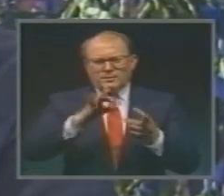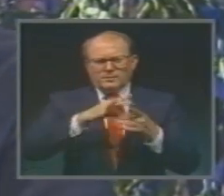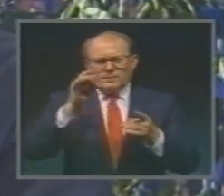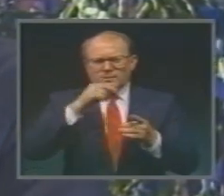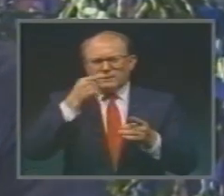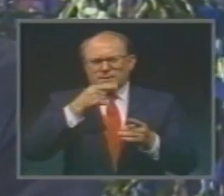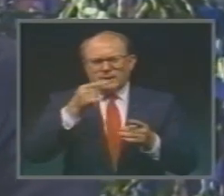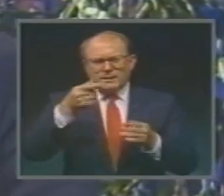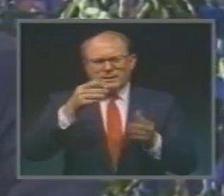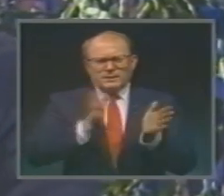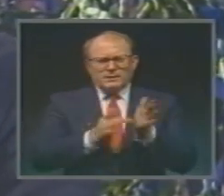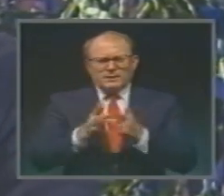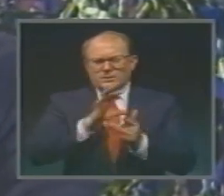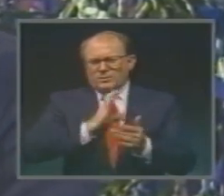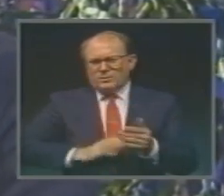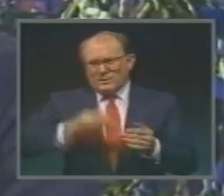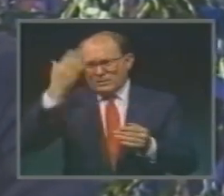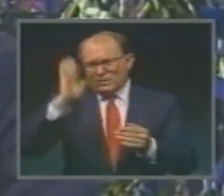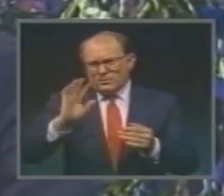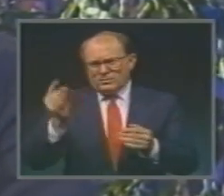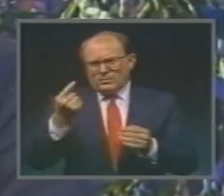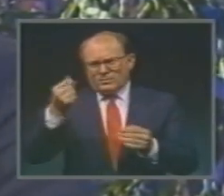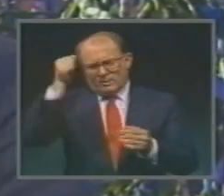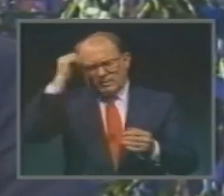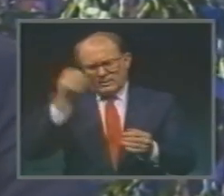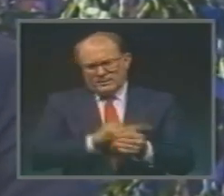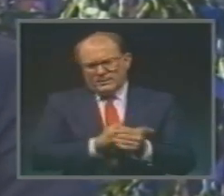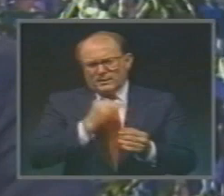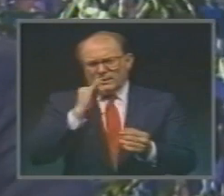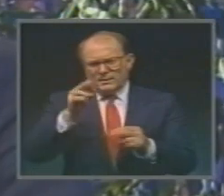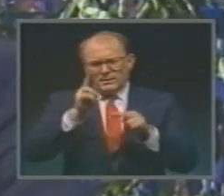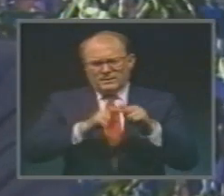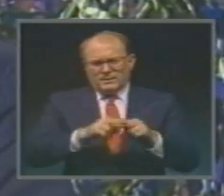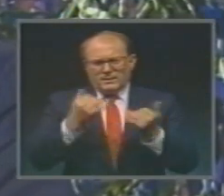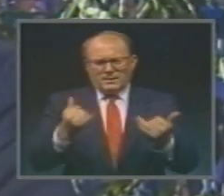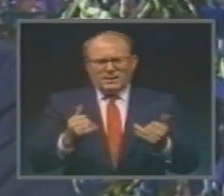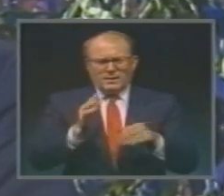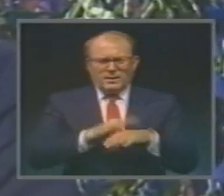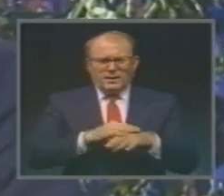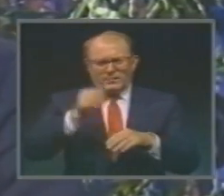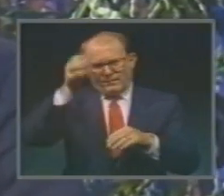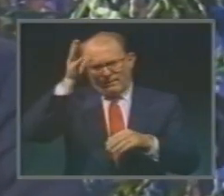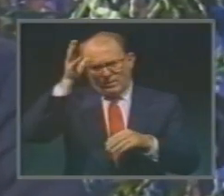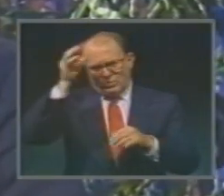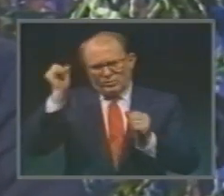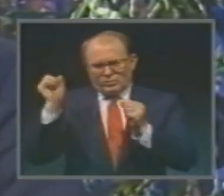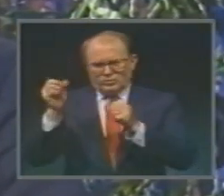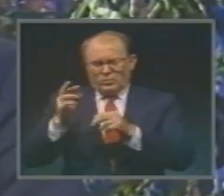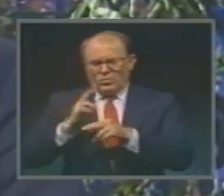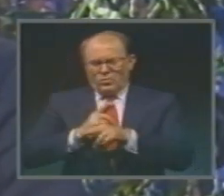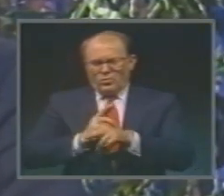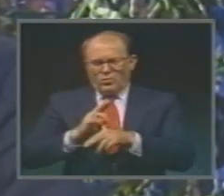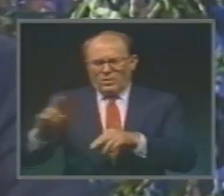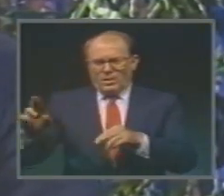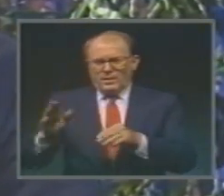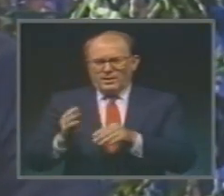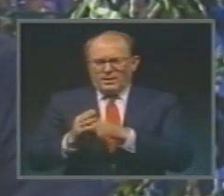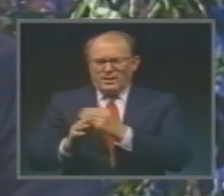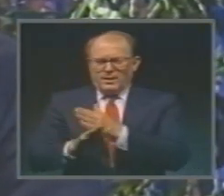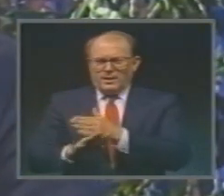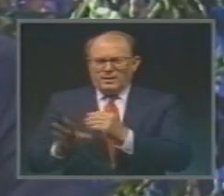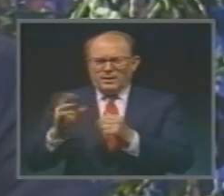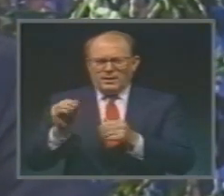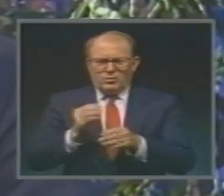Jesus Christ, God's only Son, is seated now at the Father's right hand and rules the